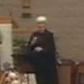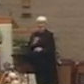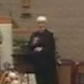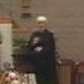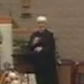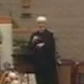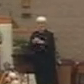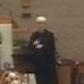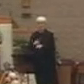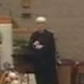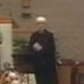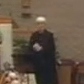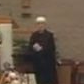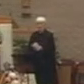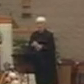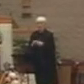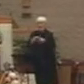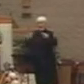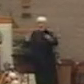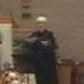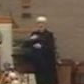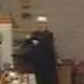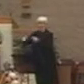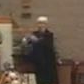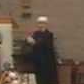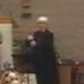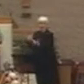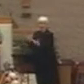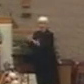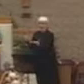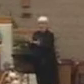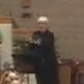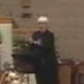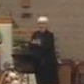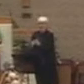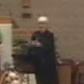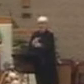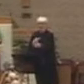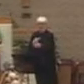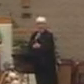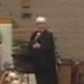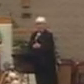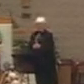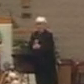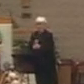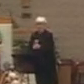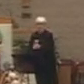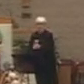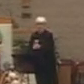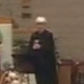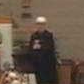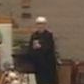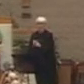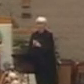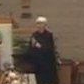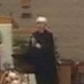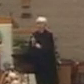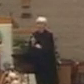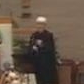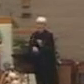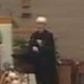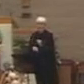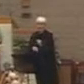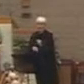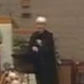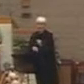duped. Enemies all around me, they want to kill me, literally. But I can't keep